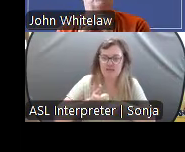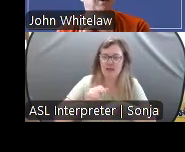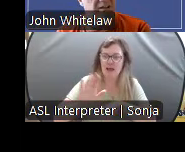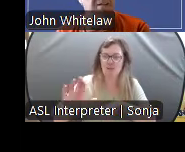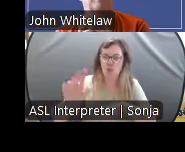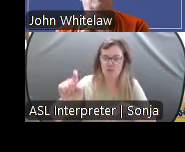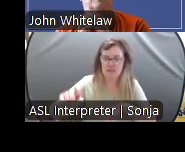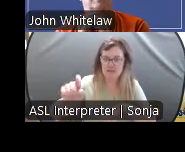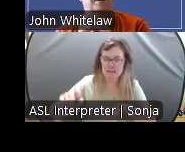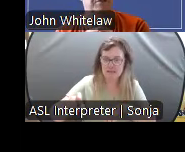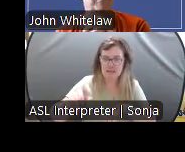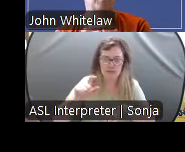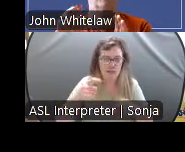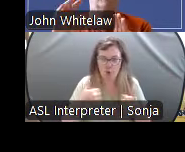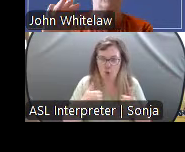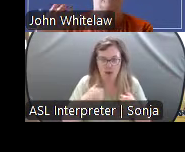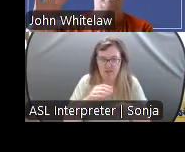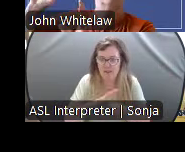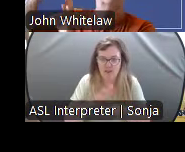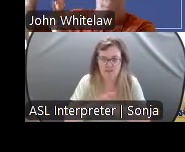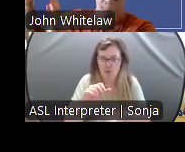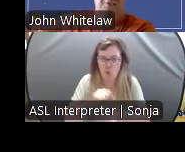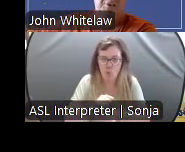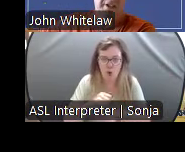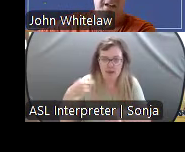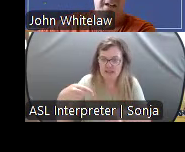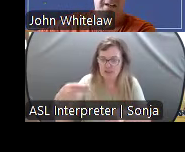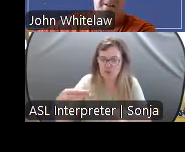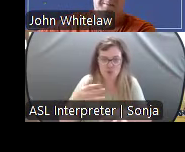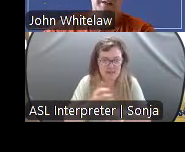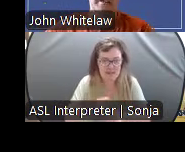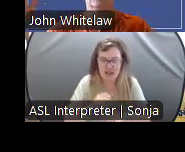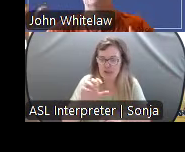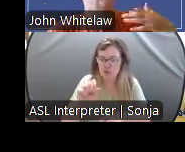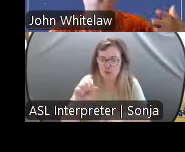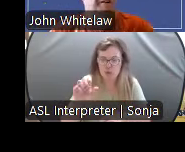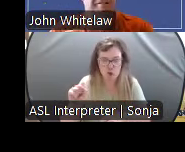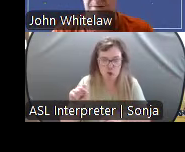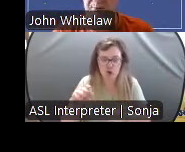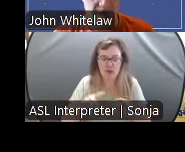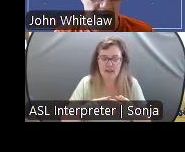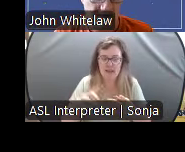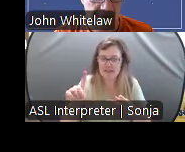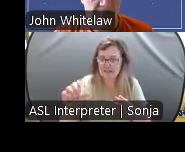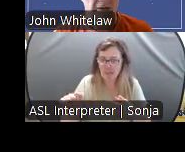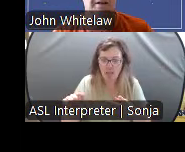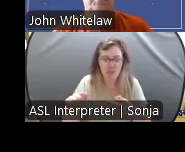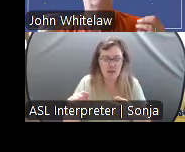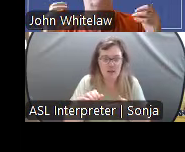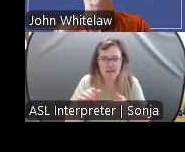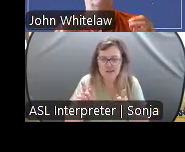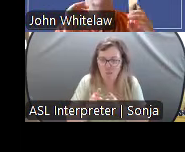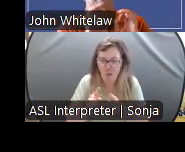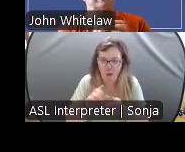do not have enough of a work history to get Social Security, disability, or only a very small amount, if